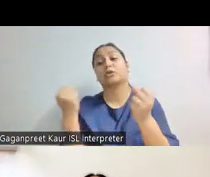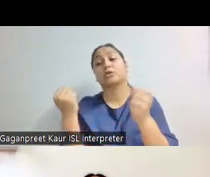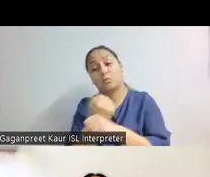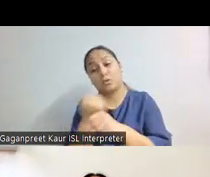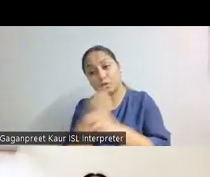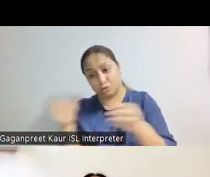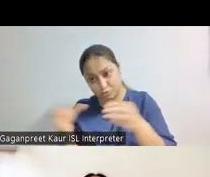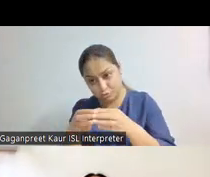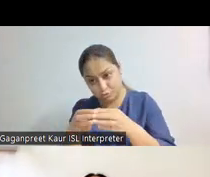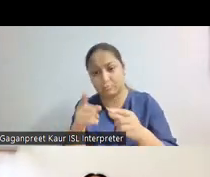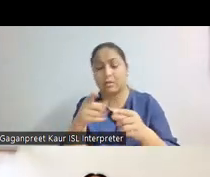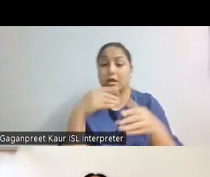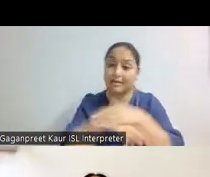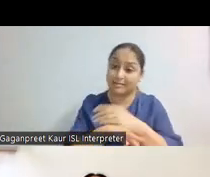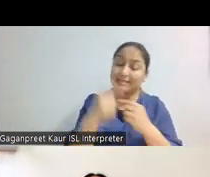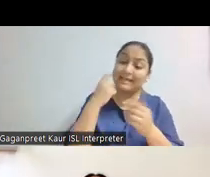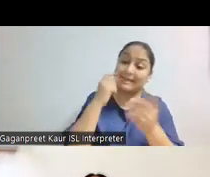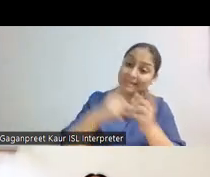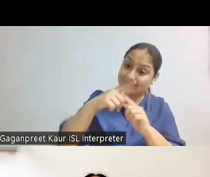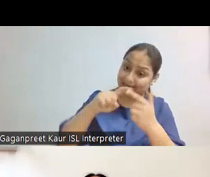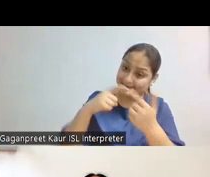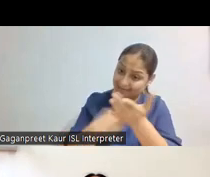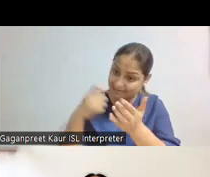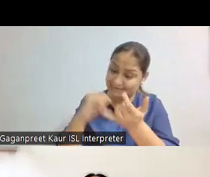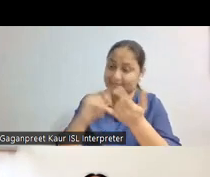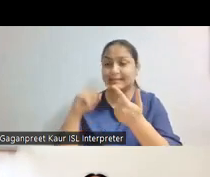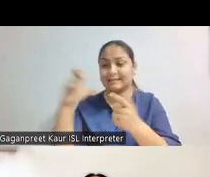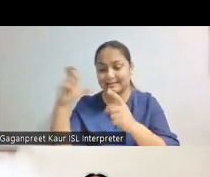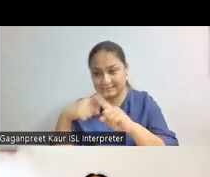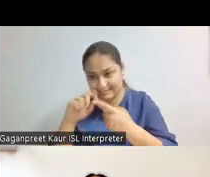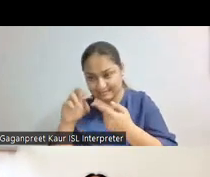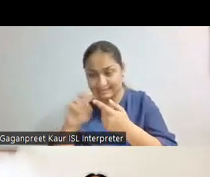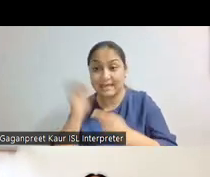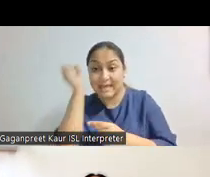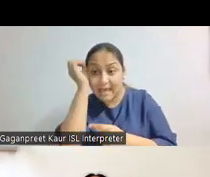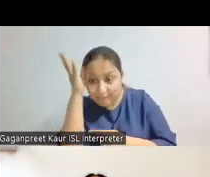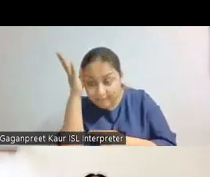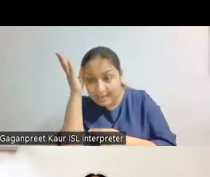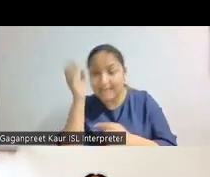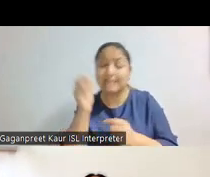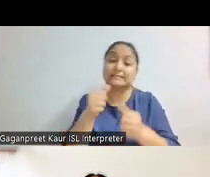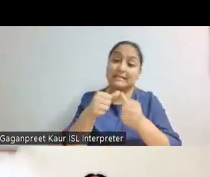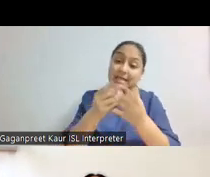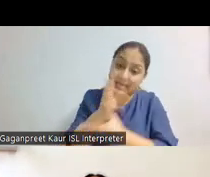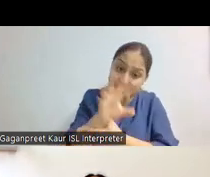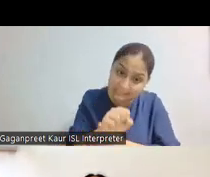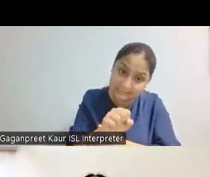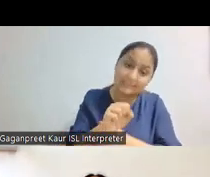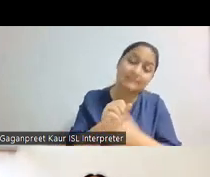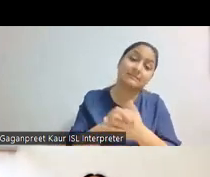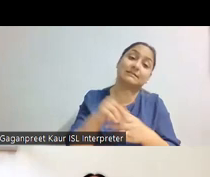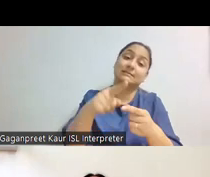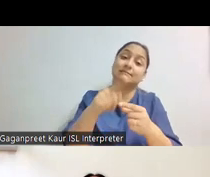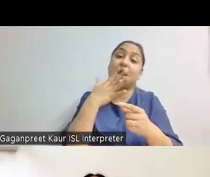the intersection of awareness, access, and opportunities, three really major components,